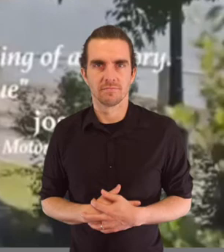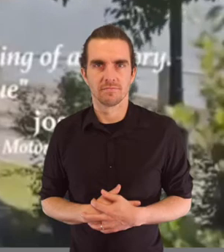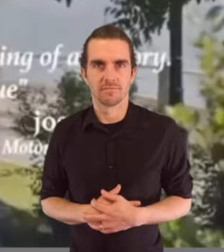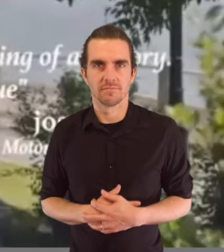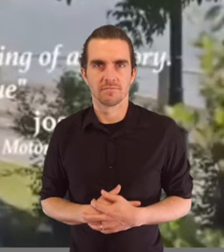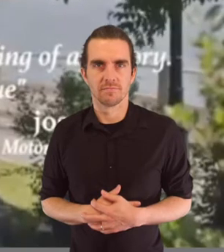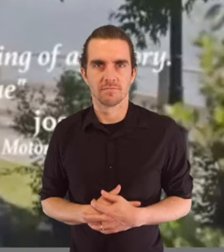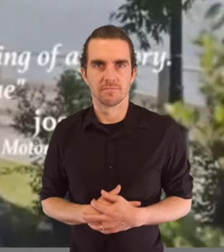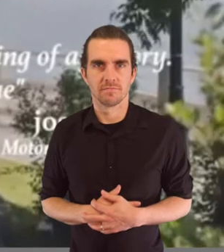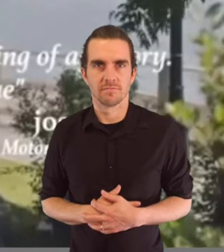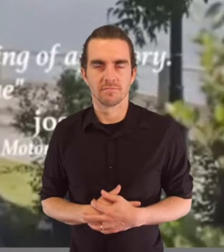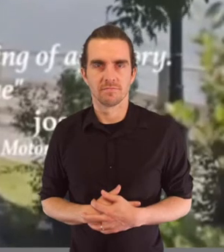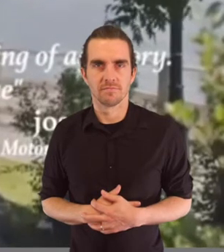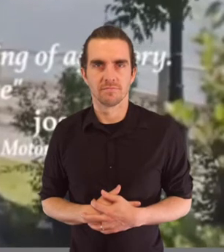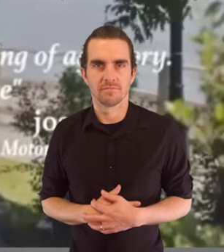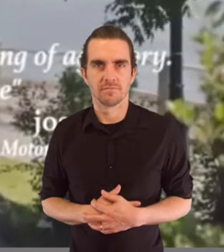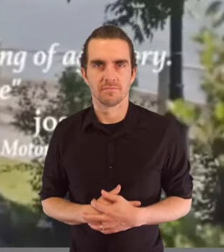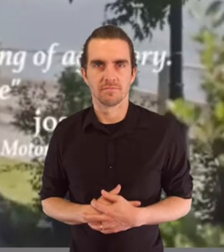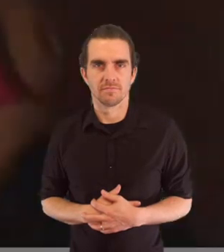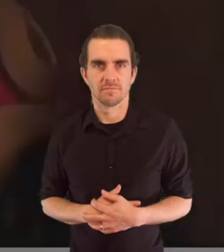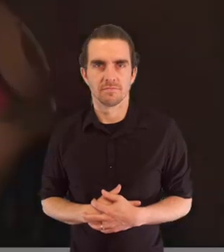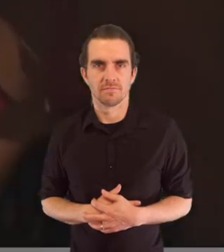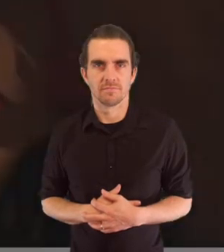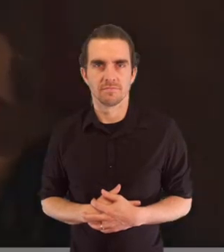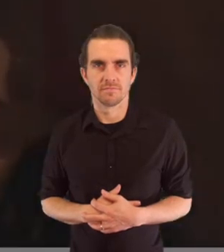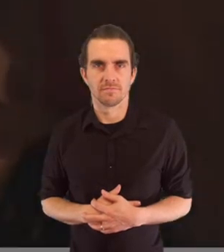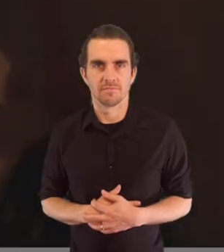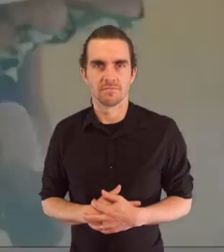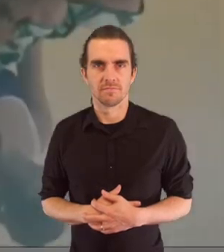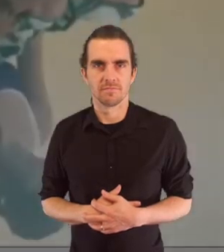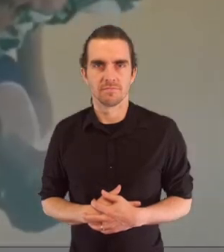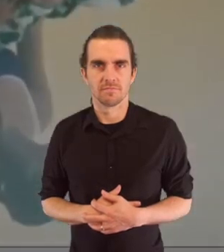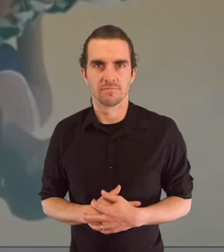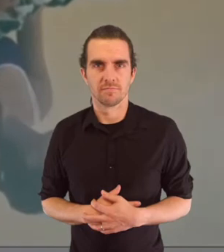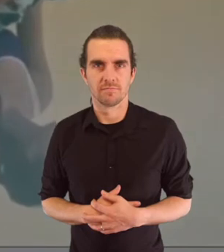relationship. A gorgeous coming of age film. They're kissing.